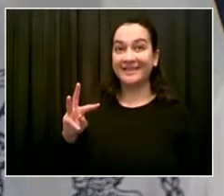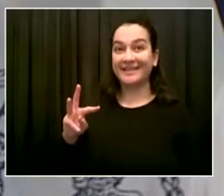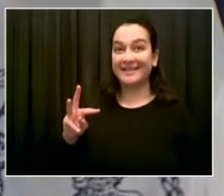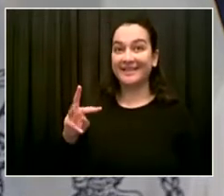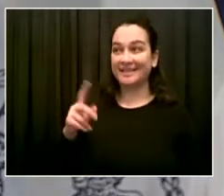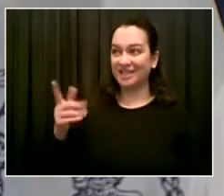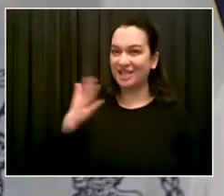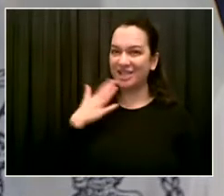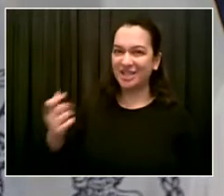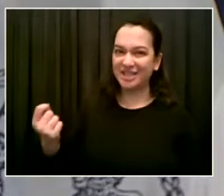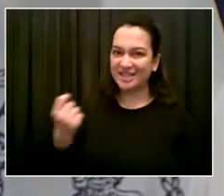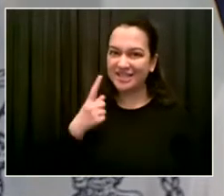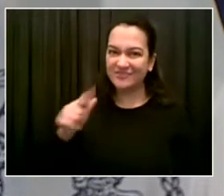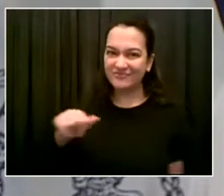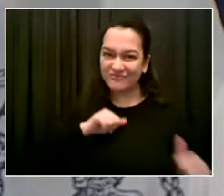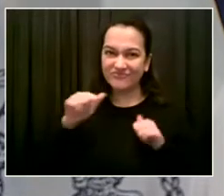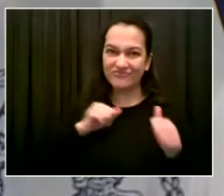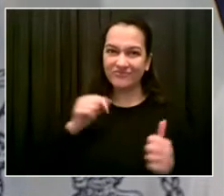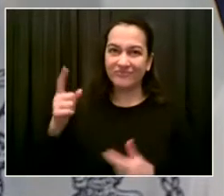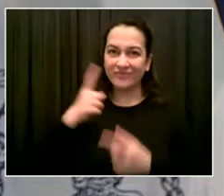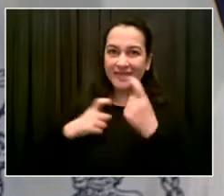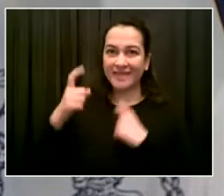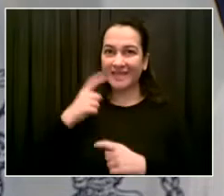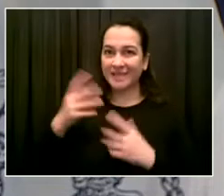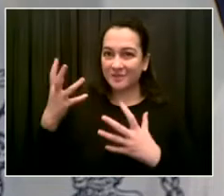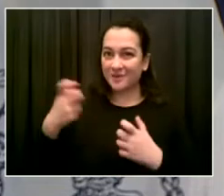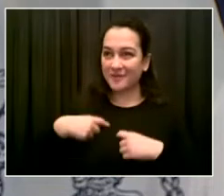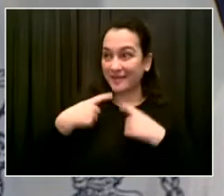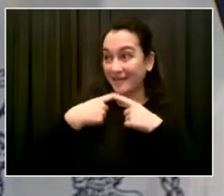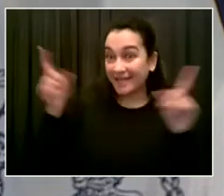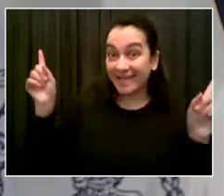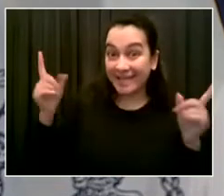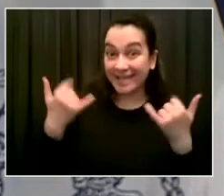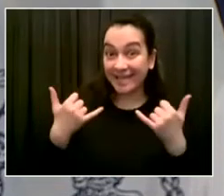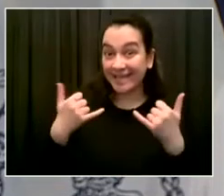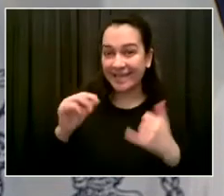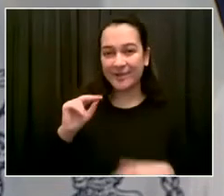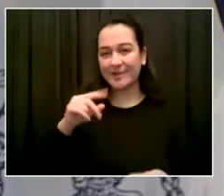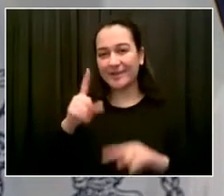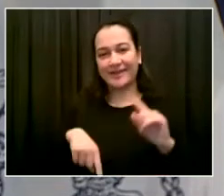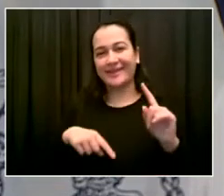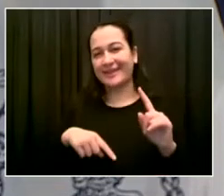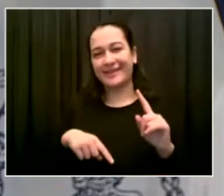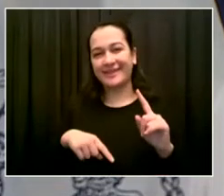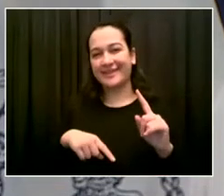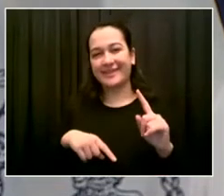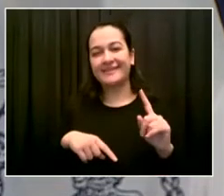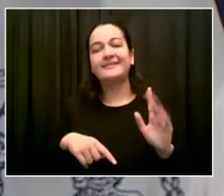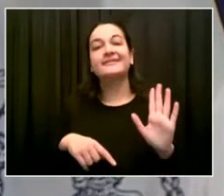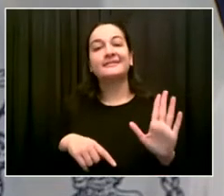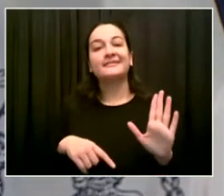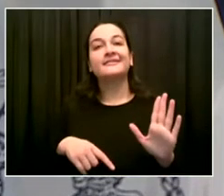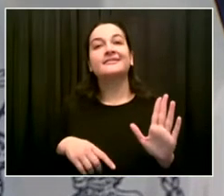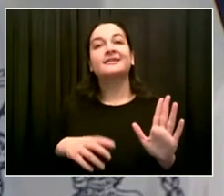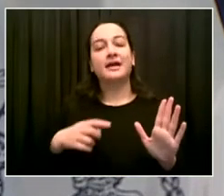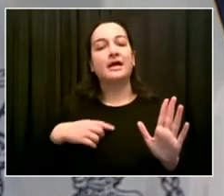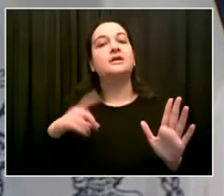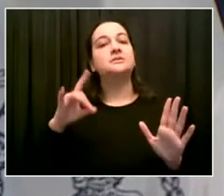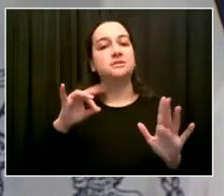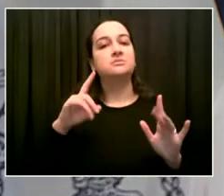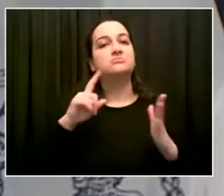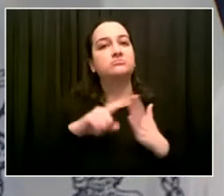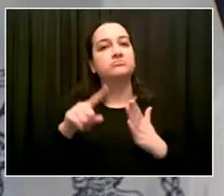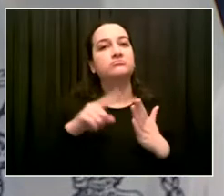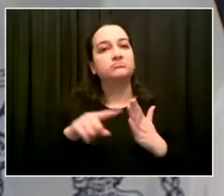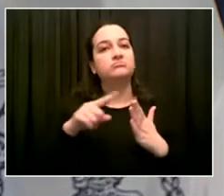going to be able to achieve that today. We are definitely looking at a lot more we're going to do with buses in the